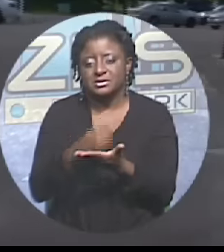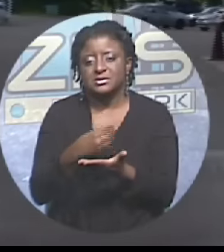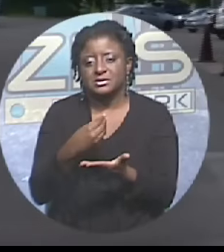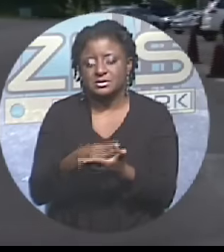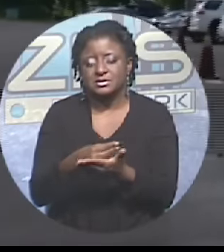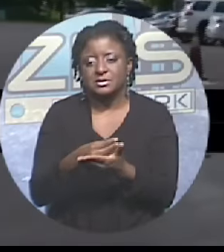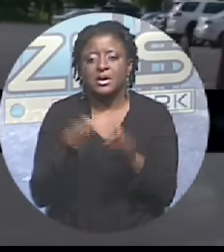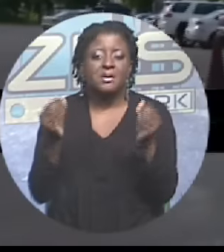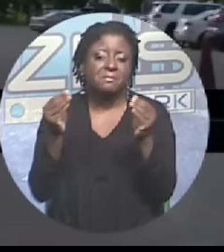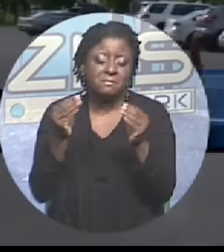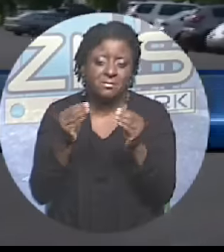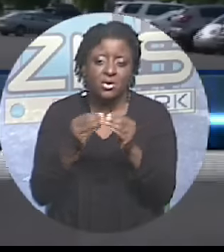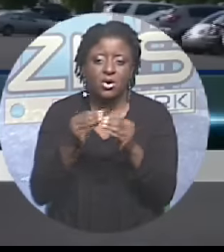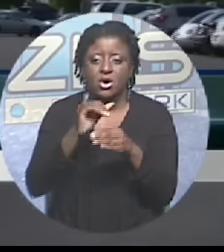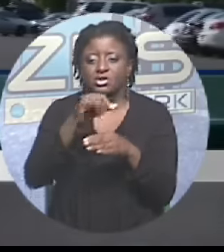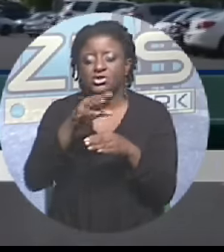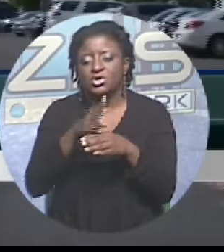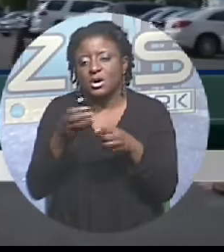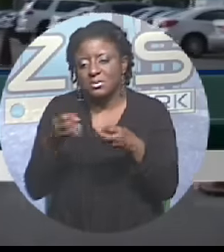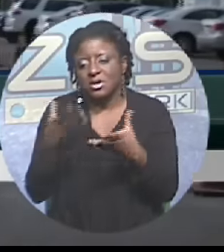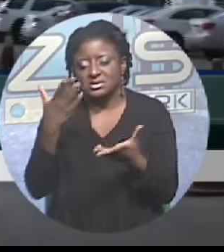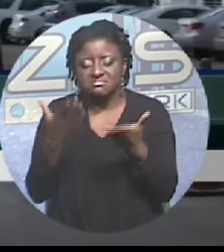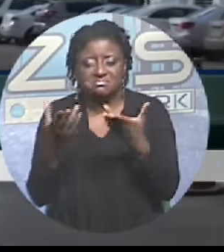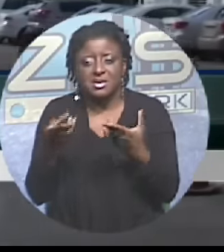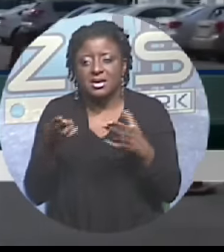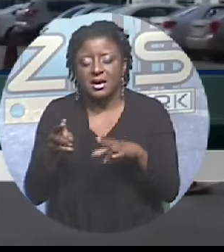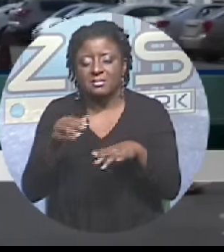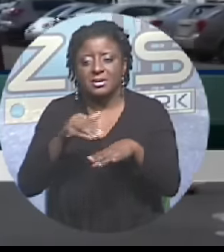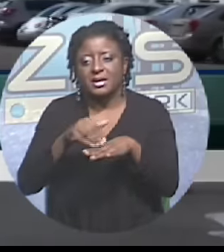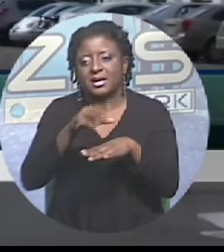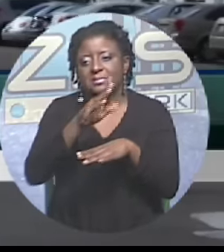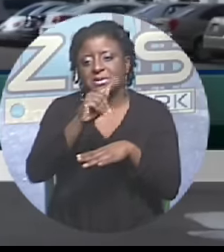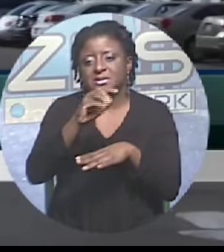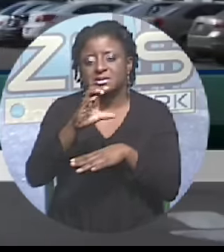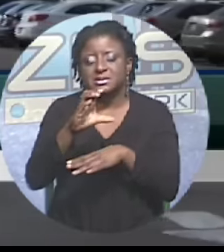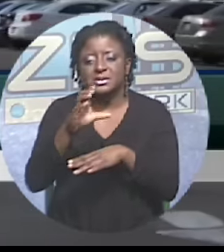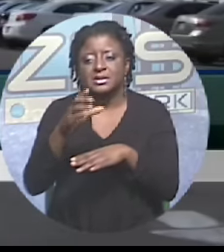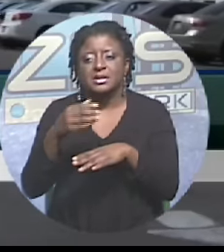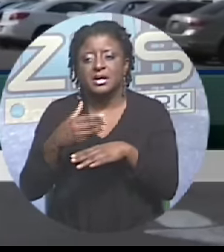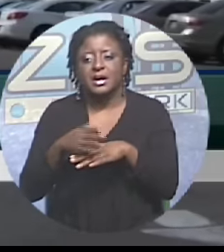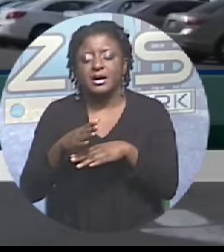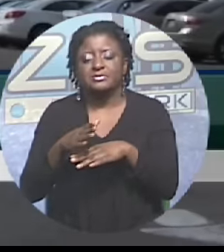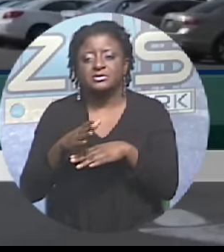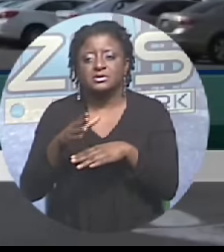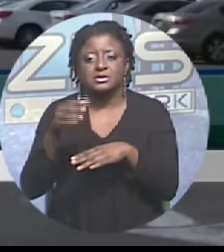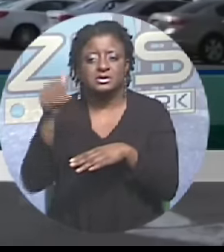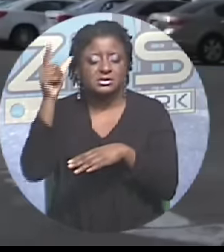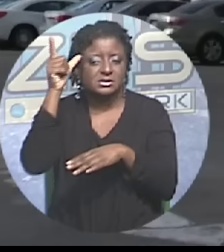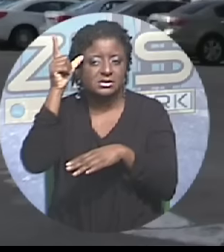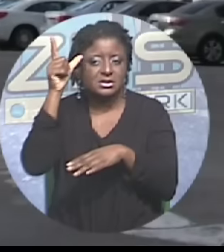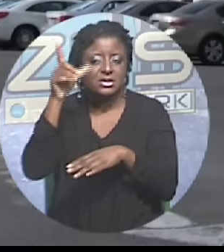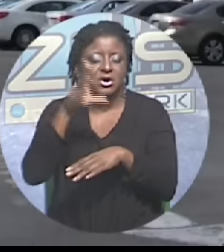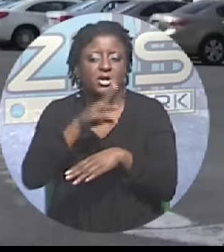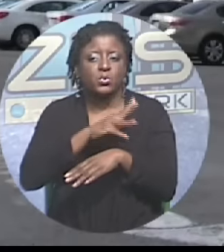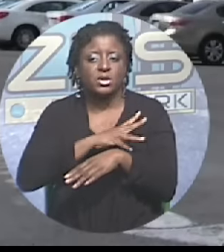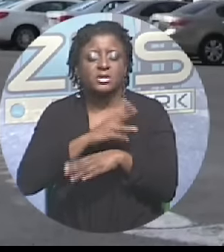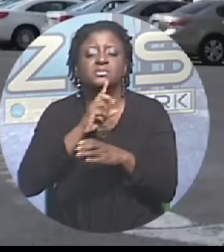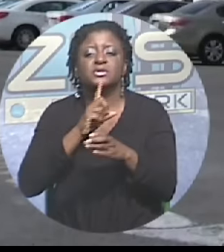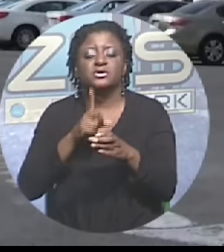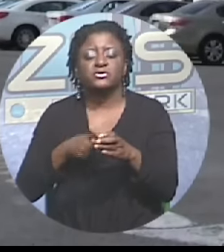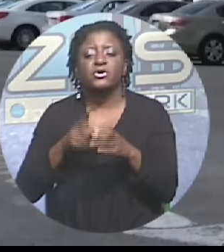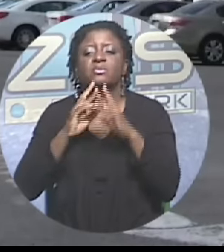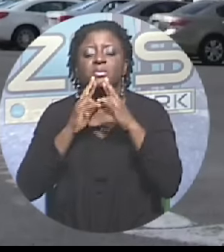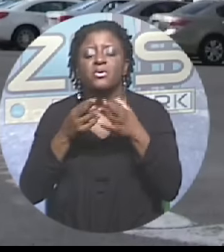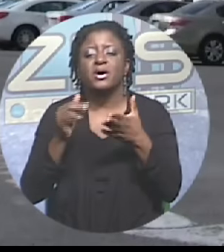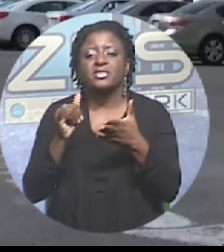More job losses could be looming at the Bahamas Telecommunications Company after company CEO Leon Williams confirmed reports that